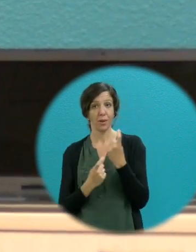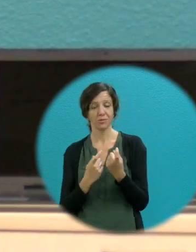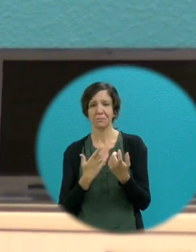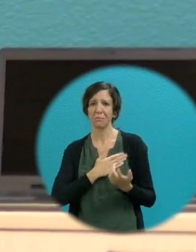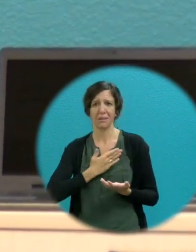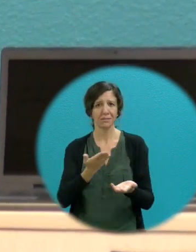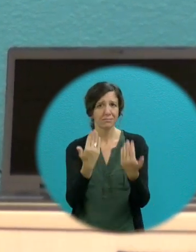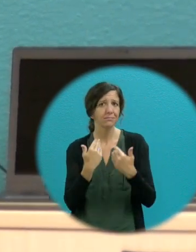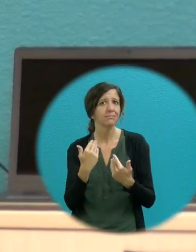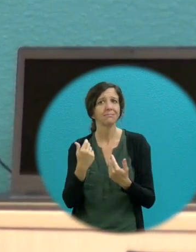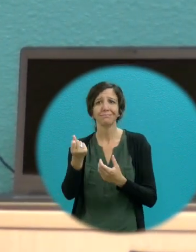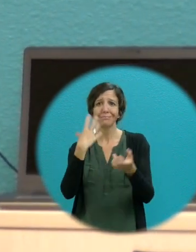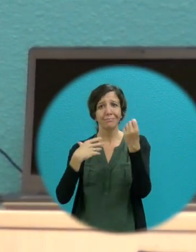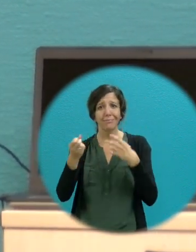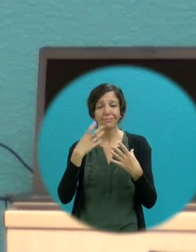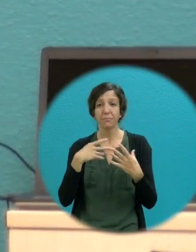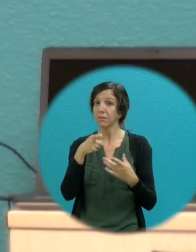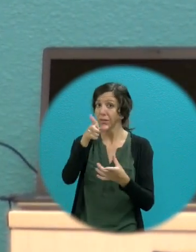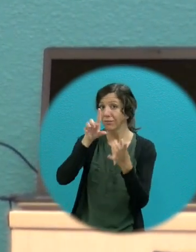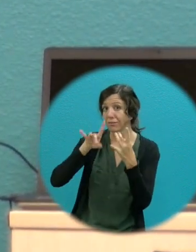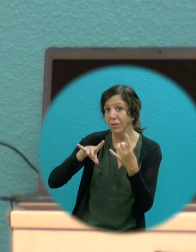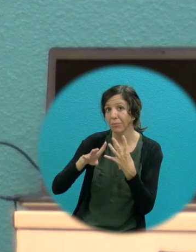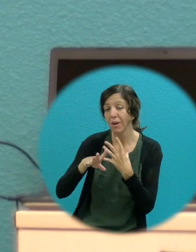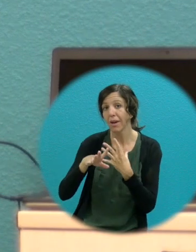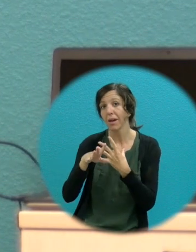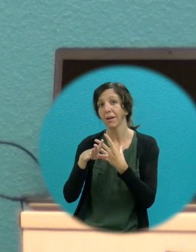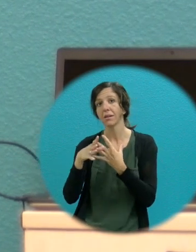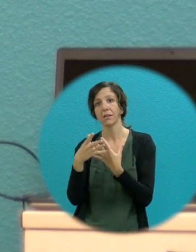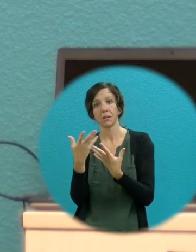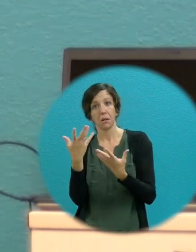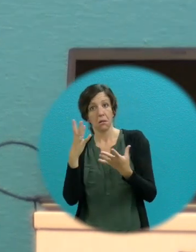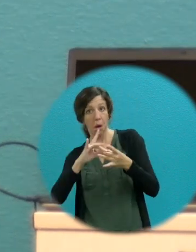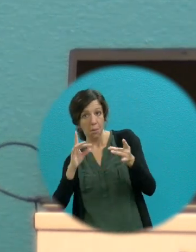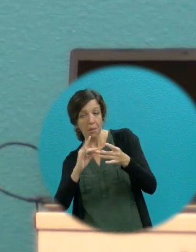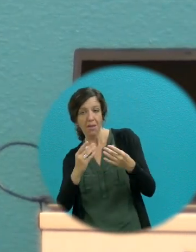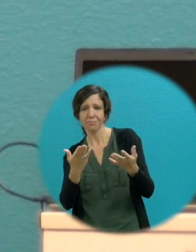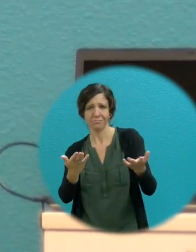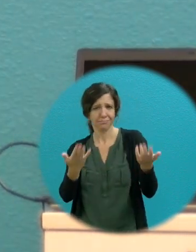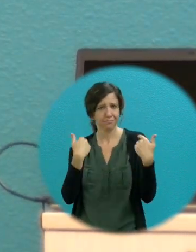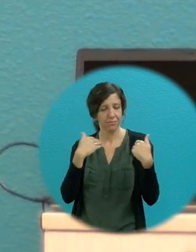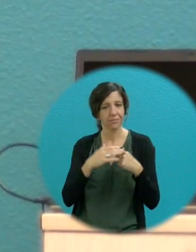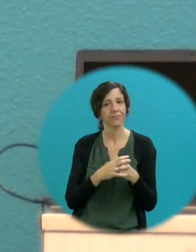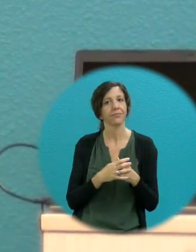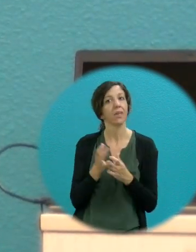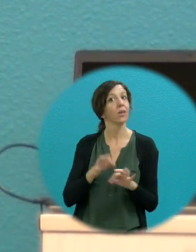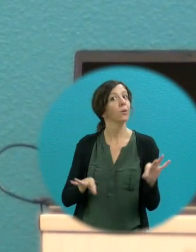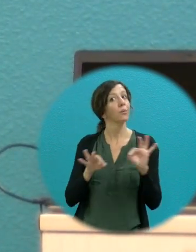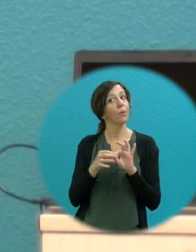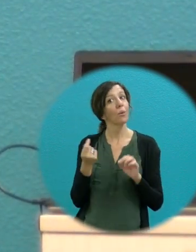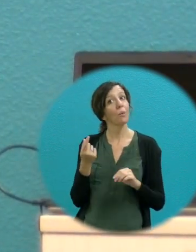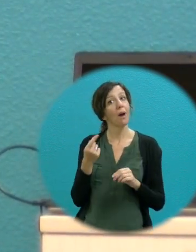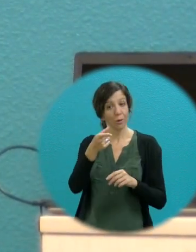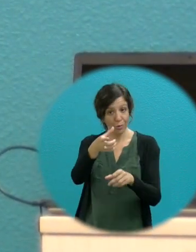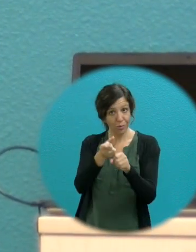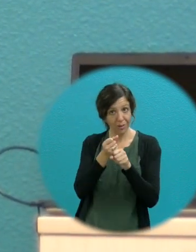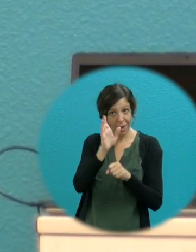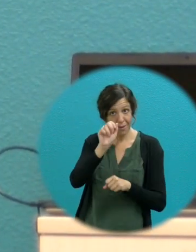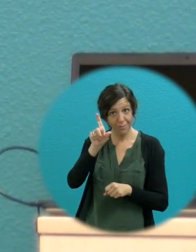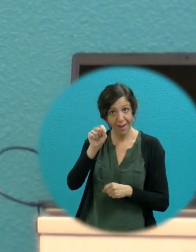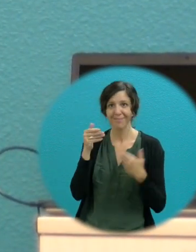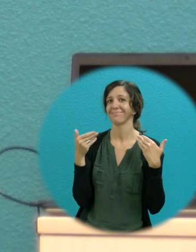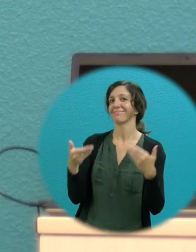the feedback. And more importantly, when you get your ballot, please vote. Thanks.